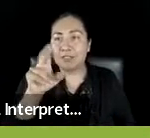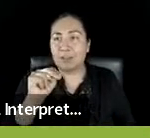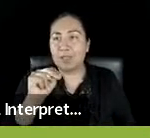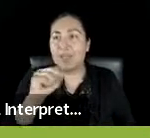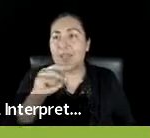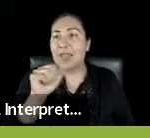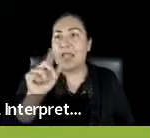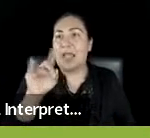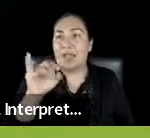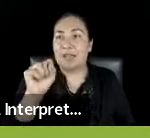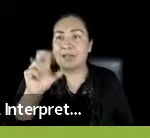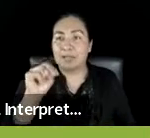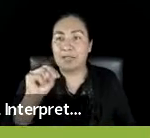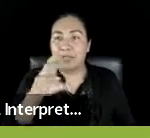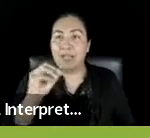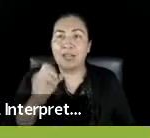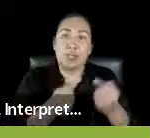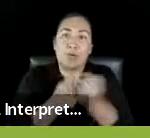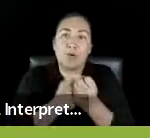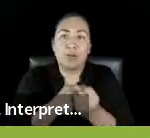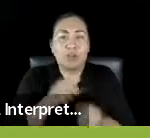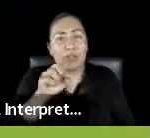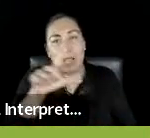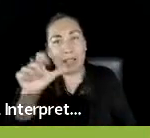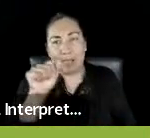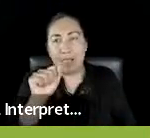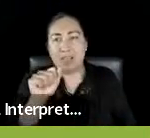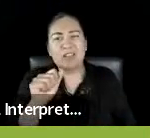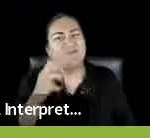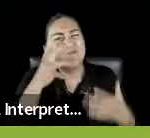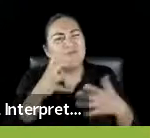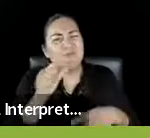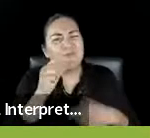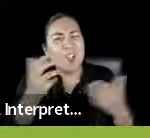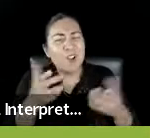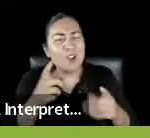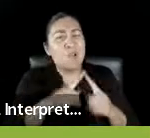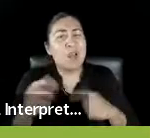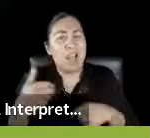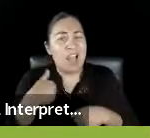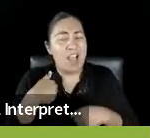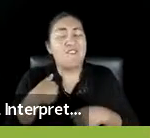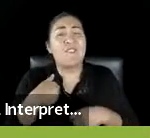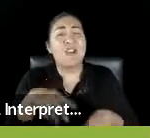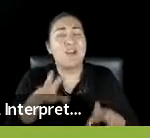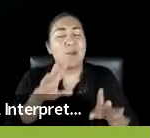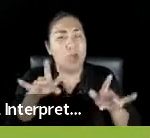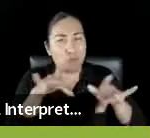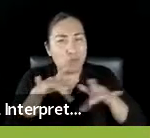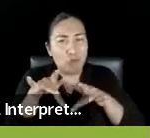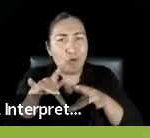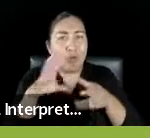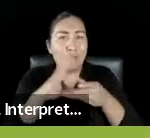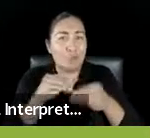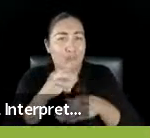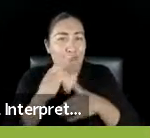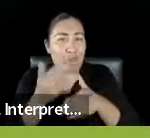Harrison. Unfortunately, they're not able to be here, but we have a pre-recorded message from the filmmakers that we would like to share with you.